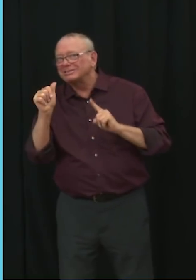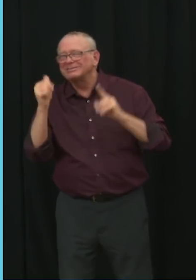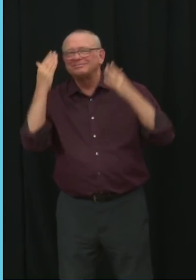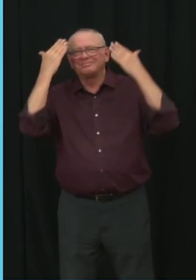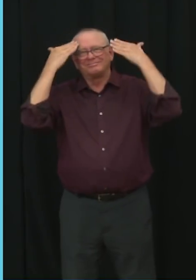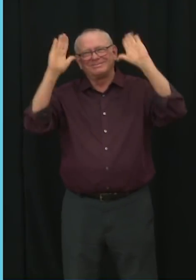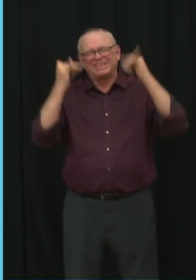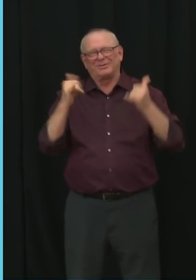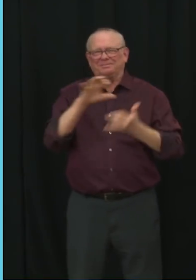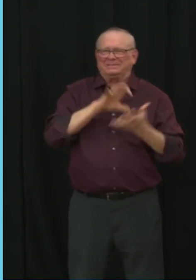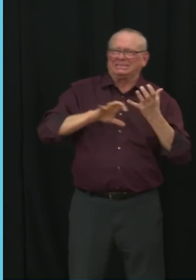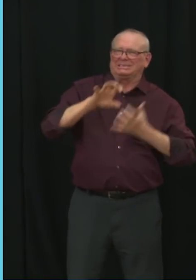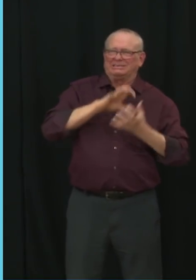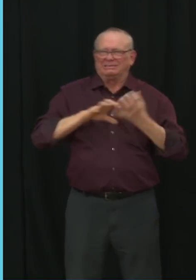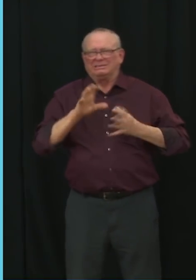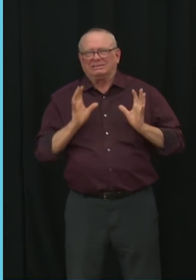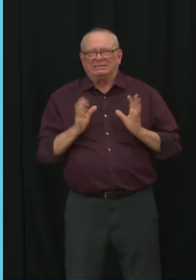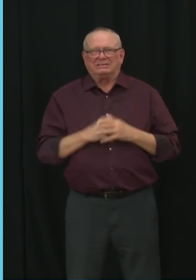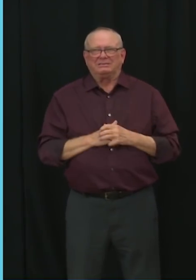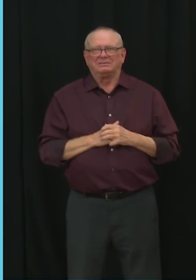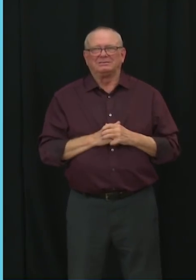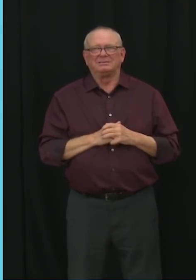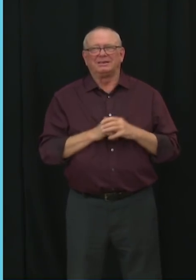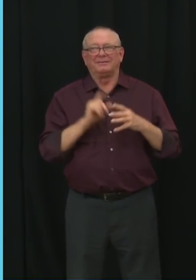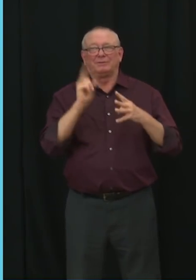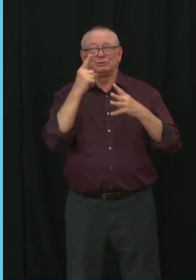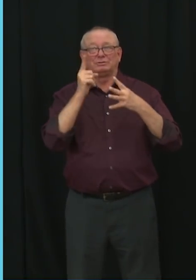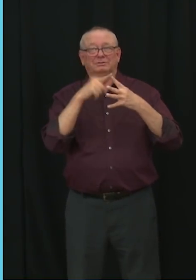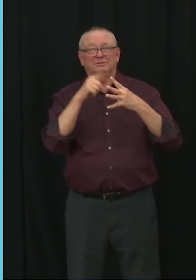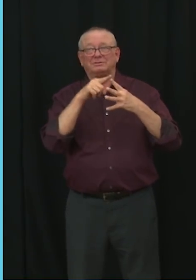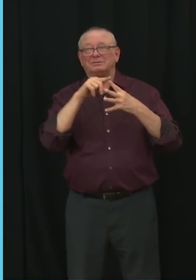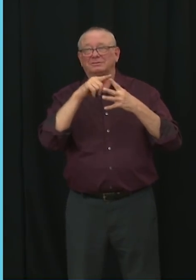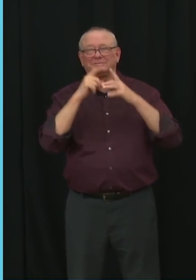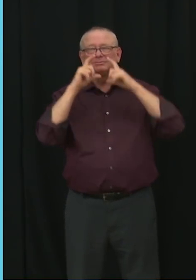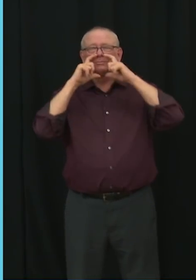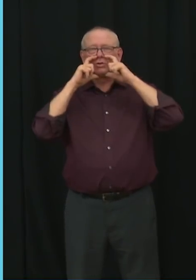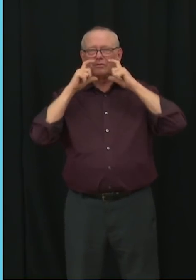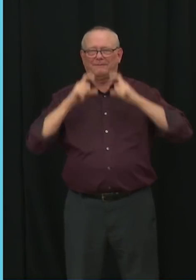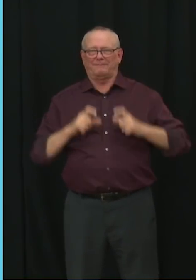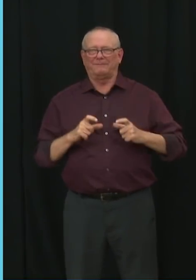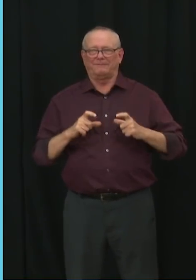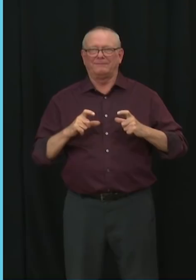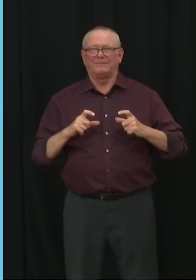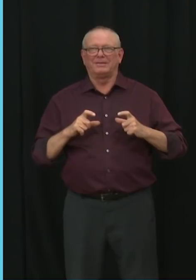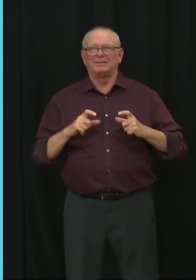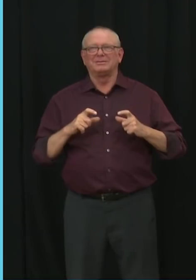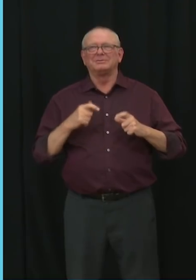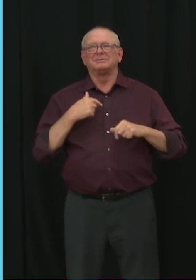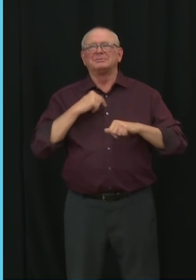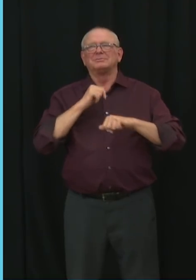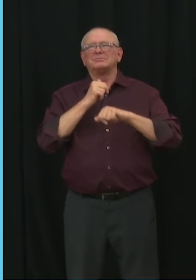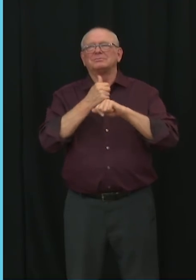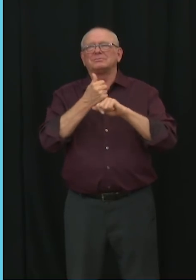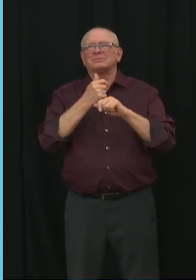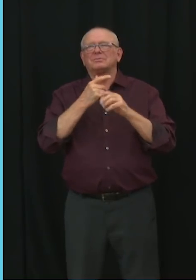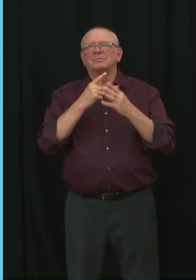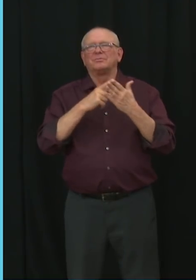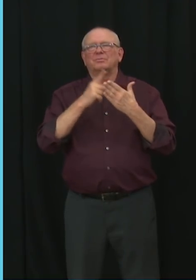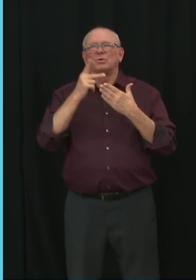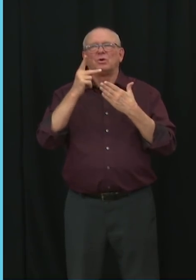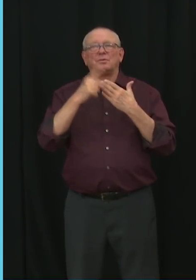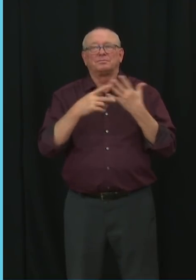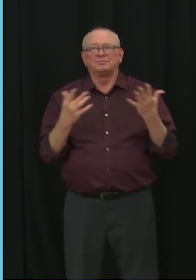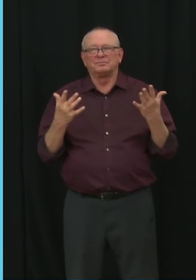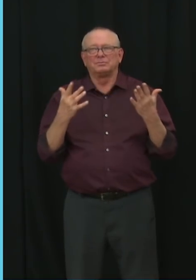was our first stage. We put a program in place in terms of reducing the restrictions at a very staged approach, so we can